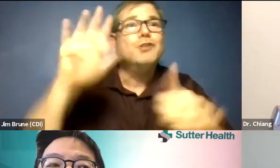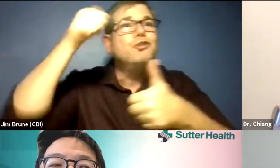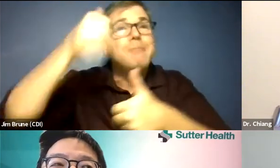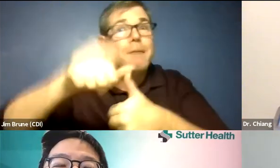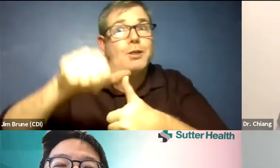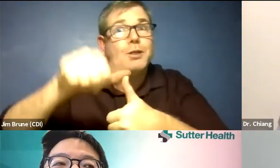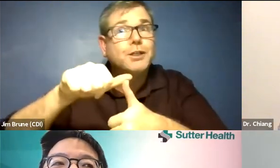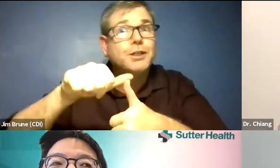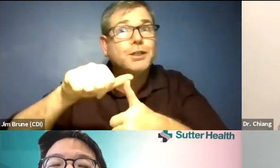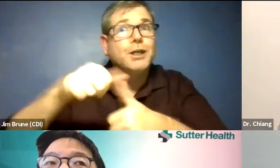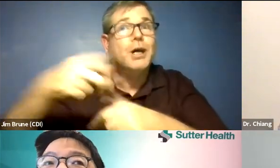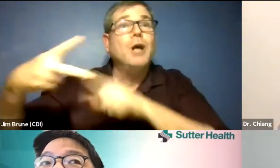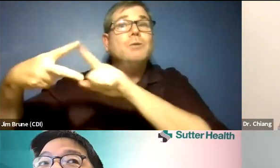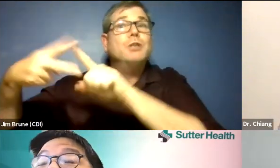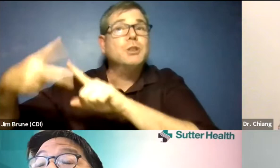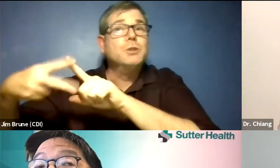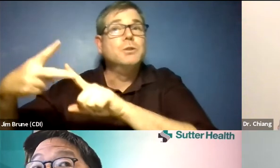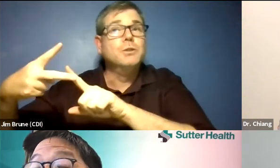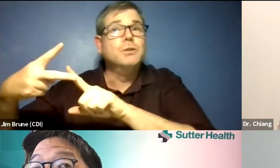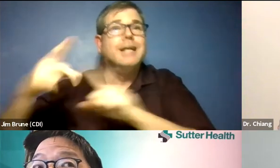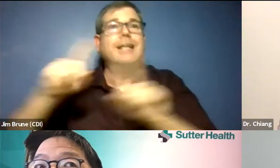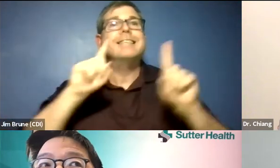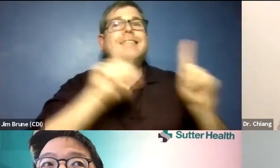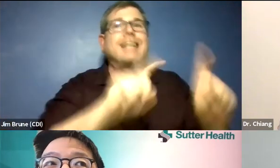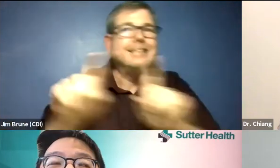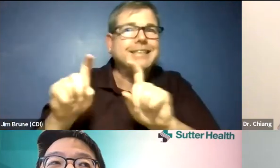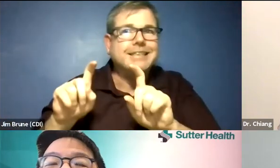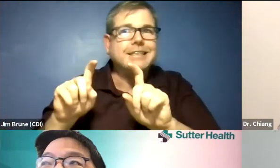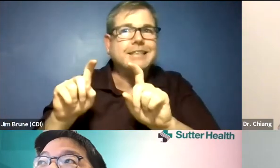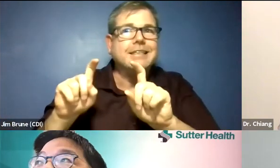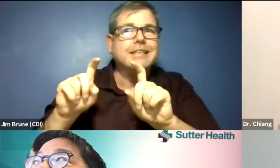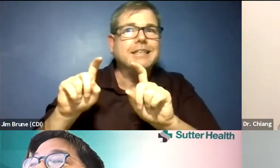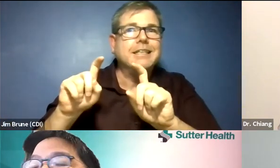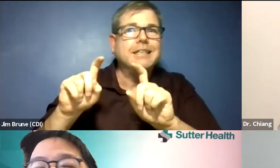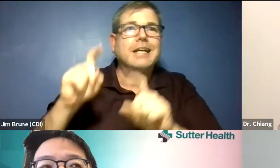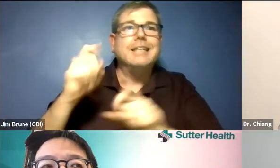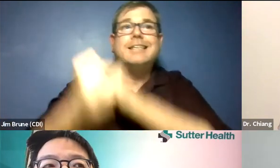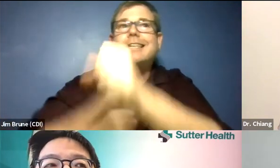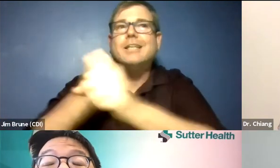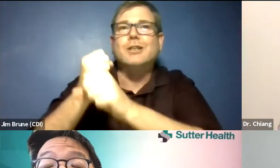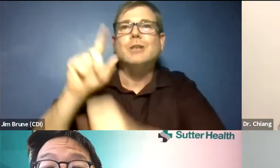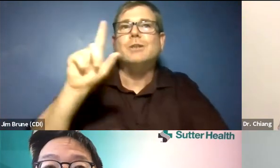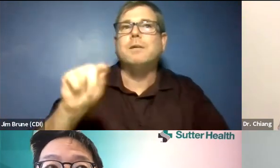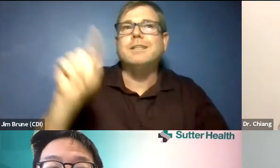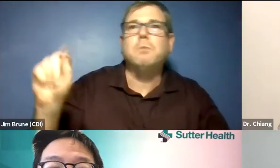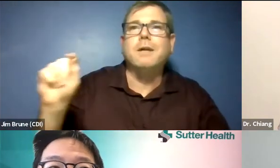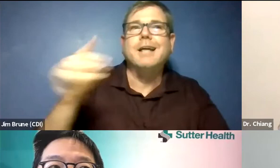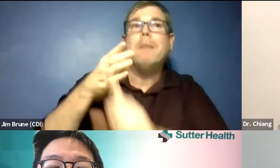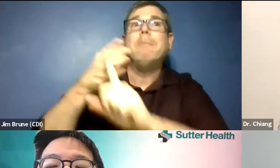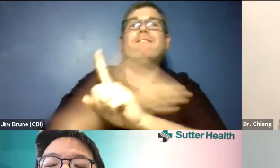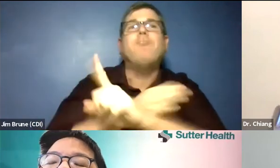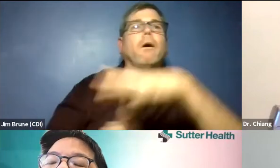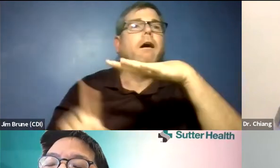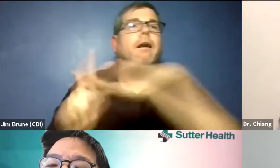were tested, it was tested in 2020 before we have these new variants that are circulating right